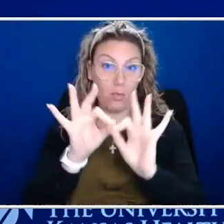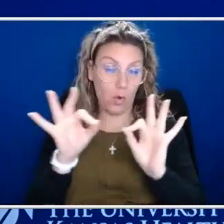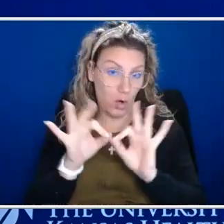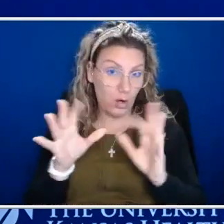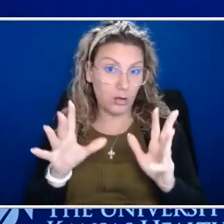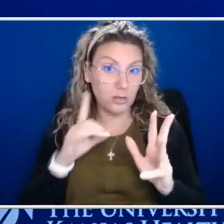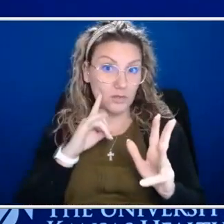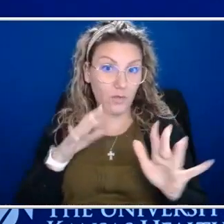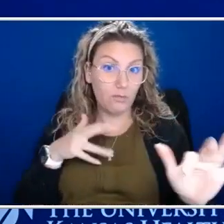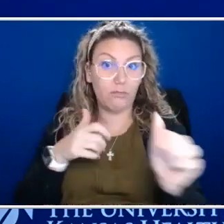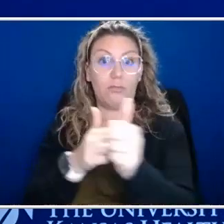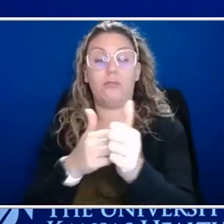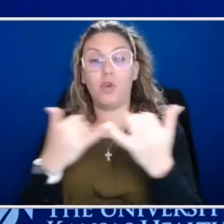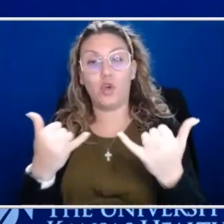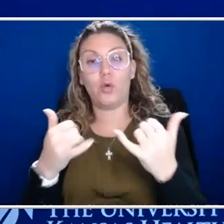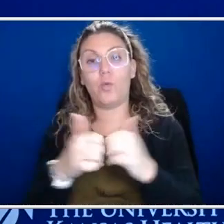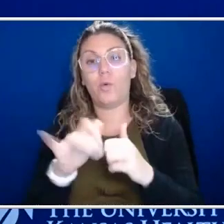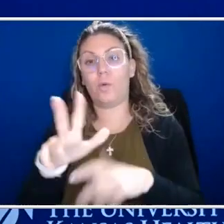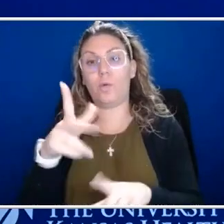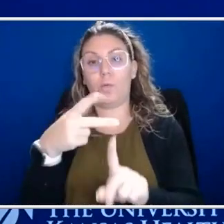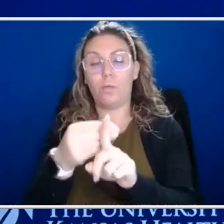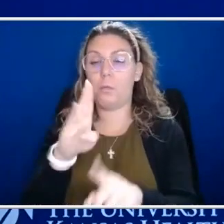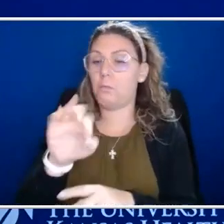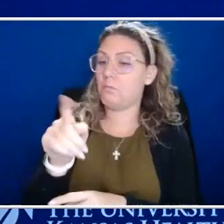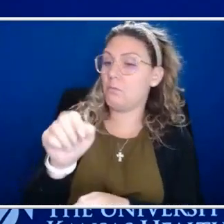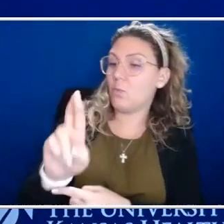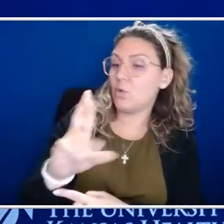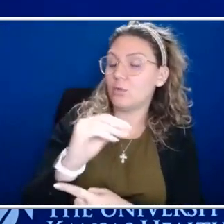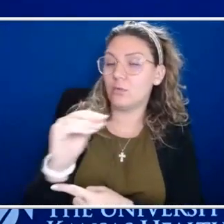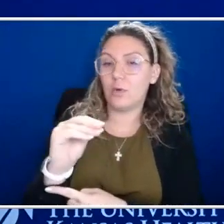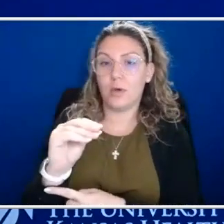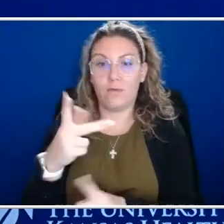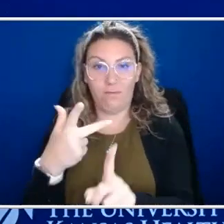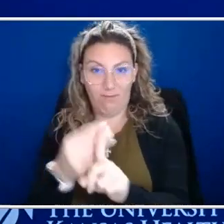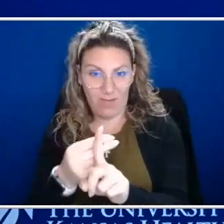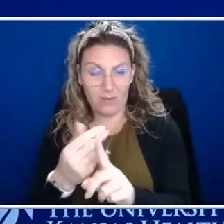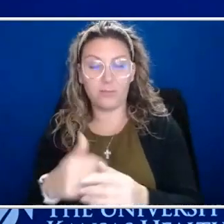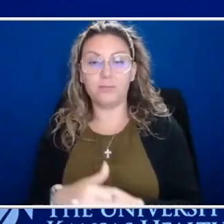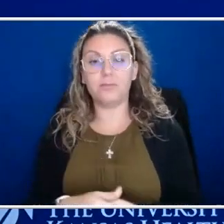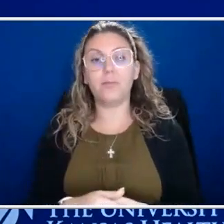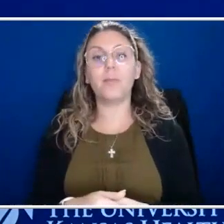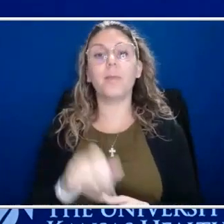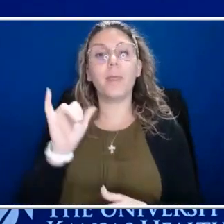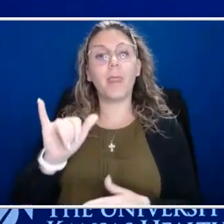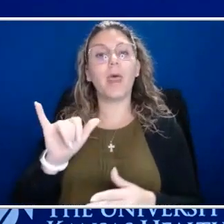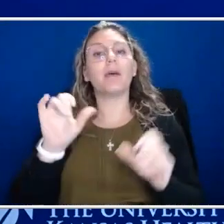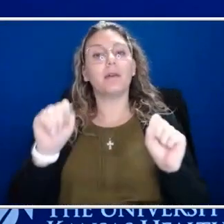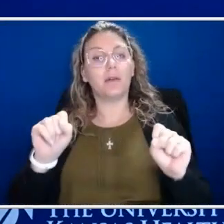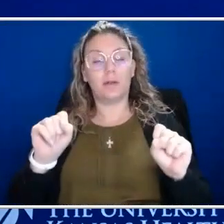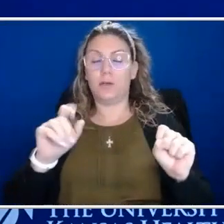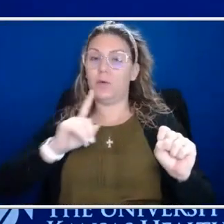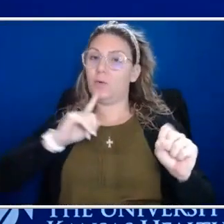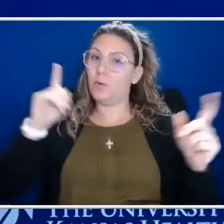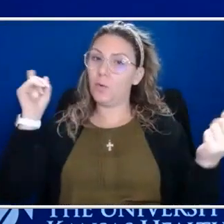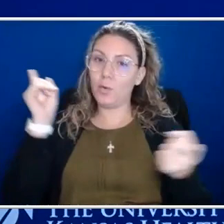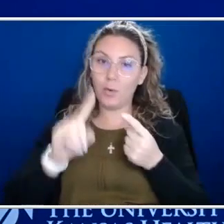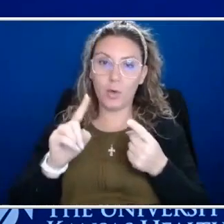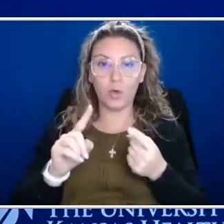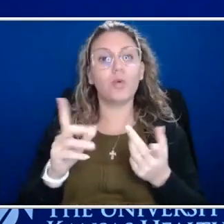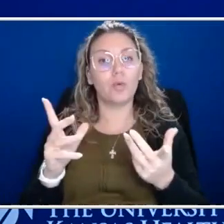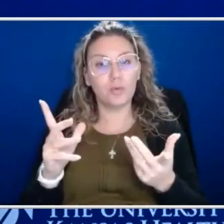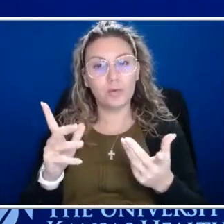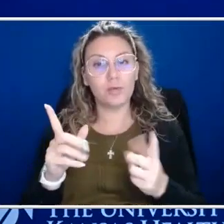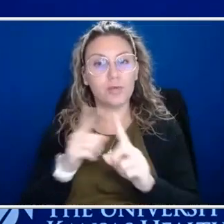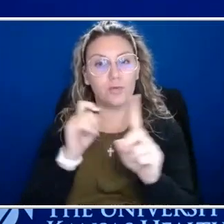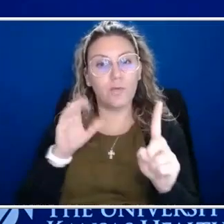date with your booster doses, with your vaccination. That can significantly reduce, and as we saw from your